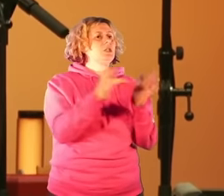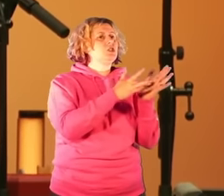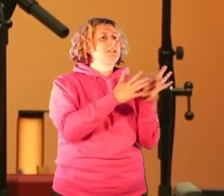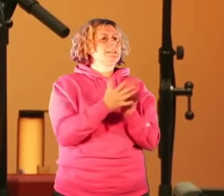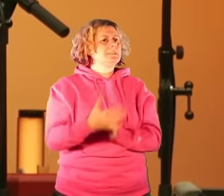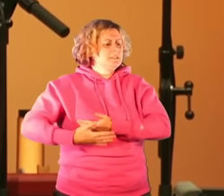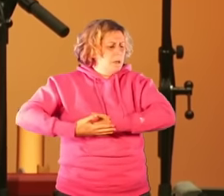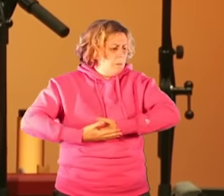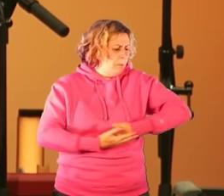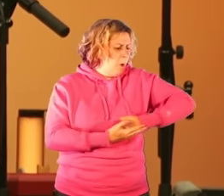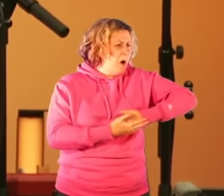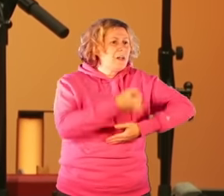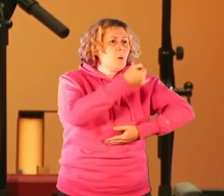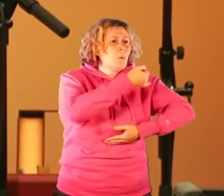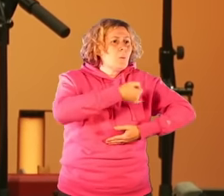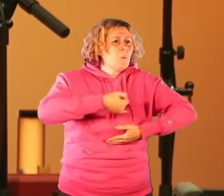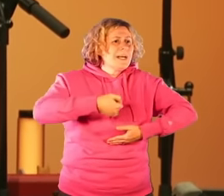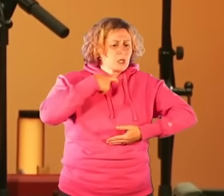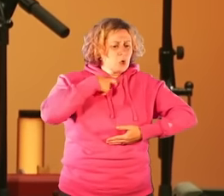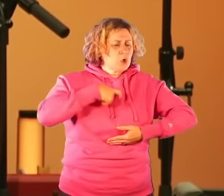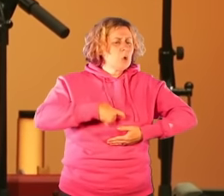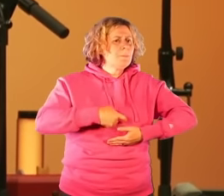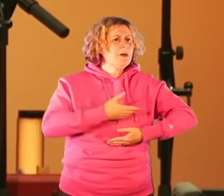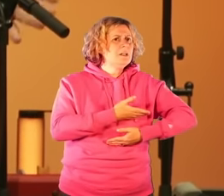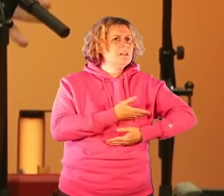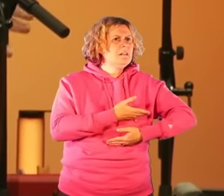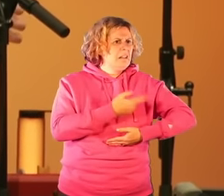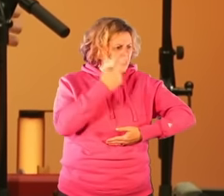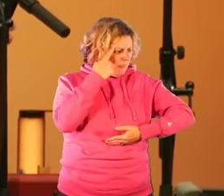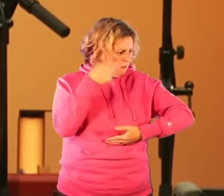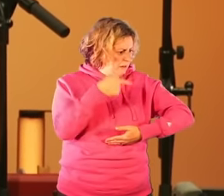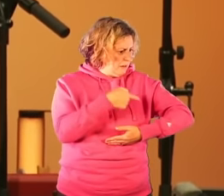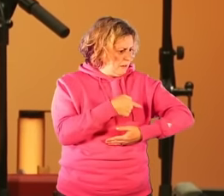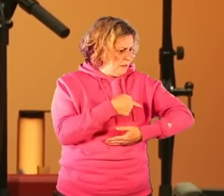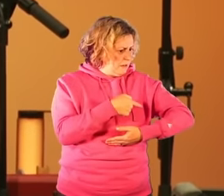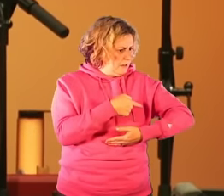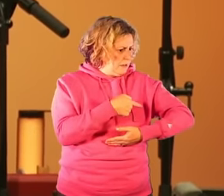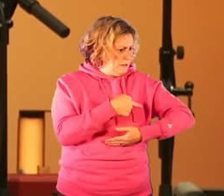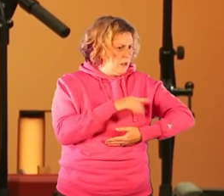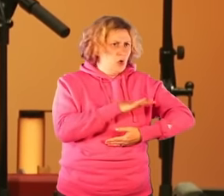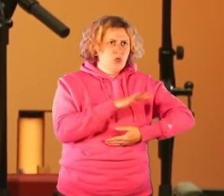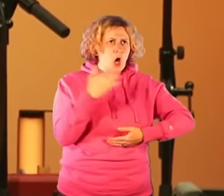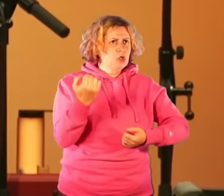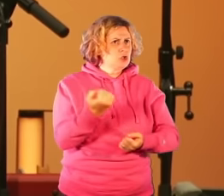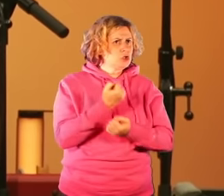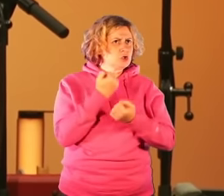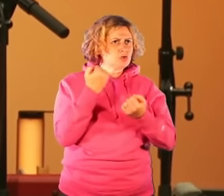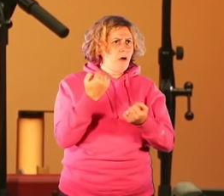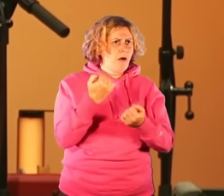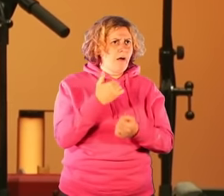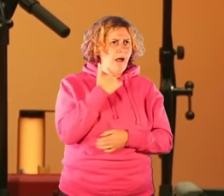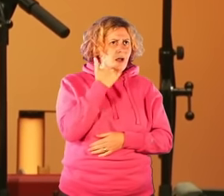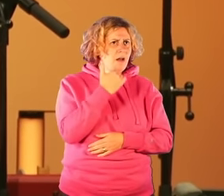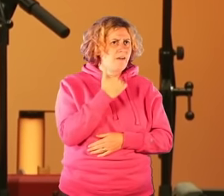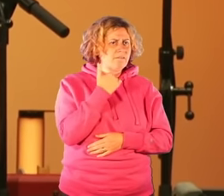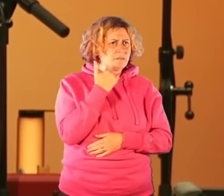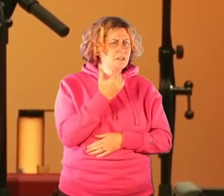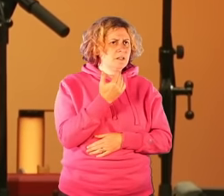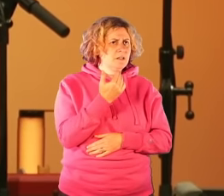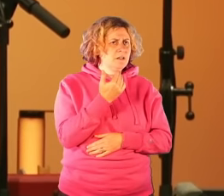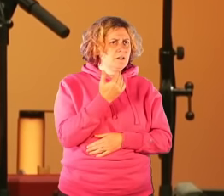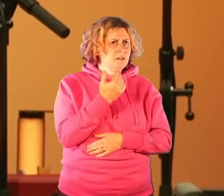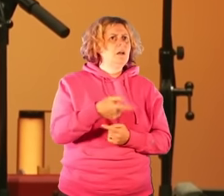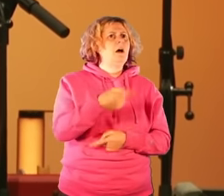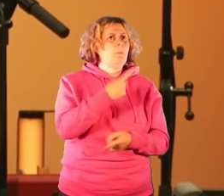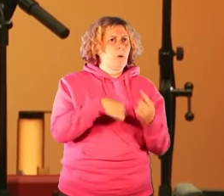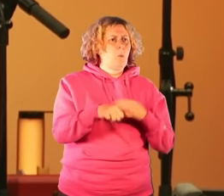of frail humanity. And we could think that the baby Jesus is not strong enough. Jesus is not strong enough. But